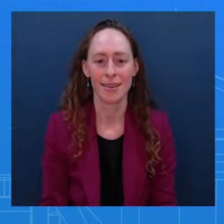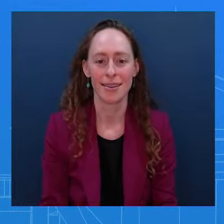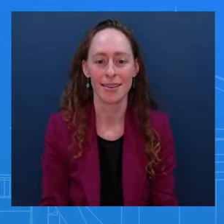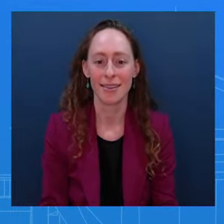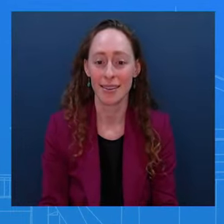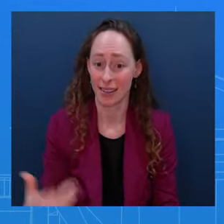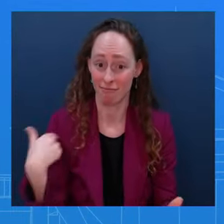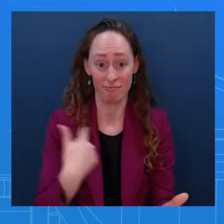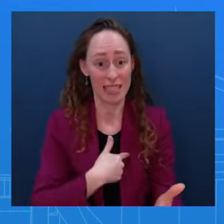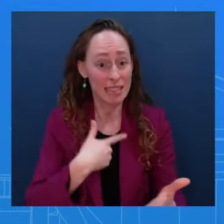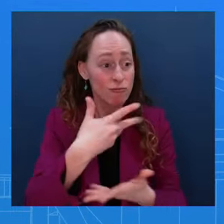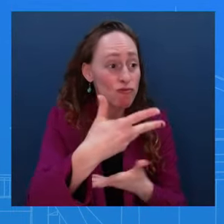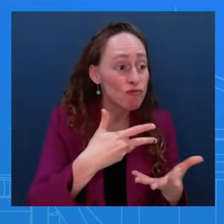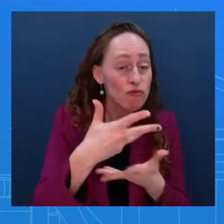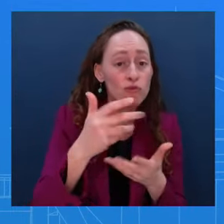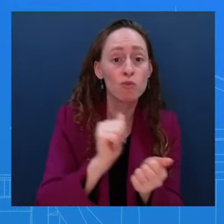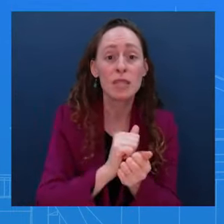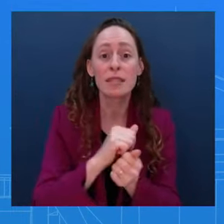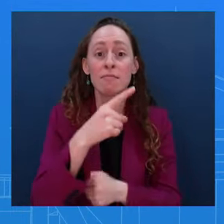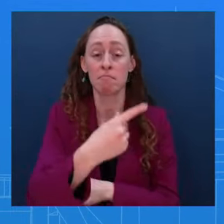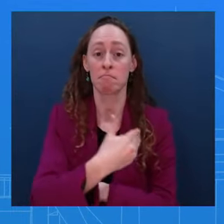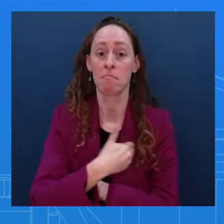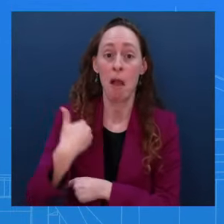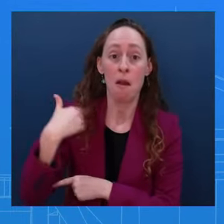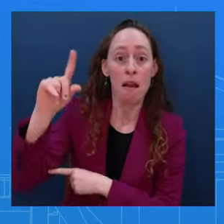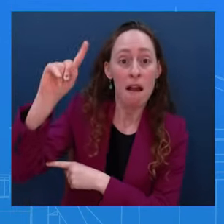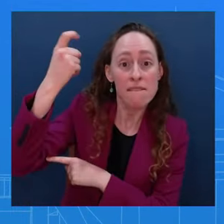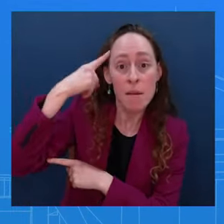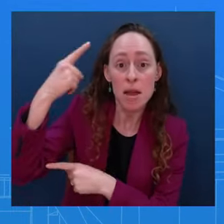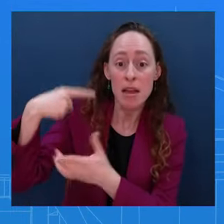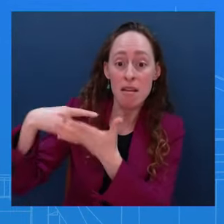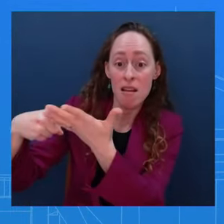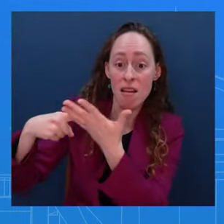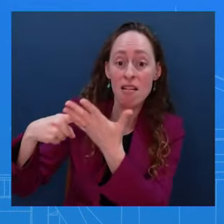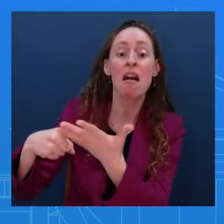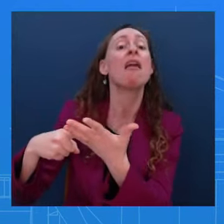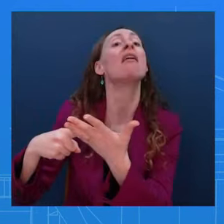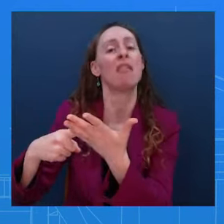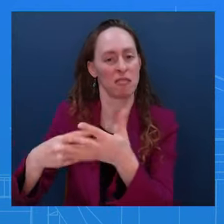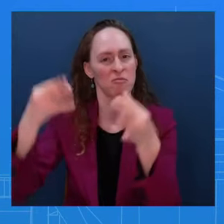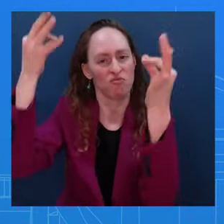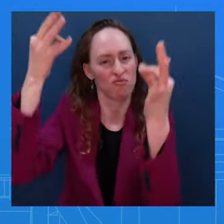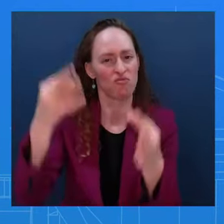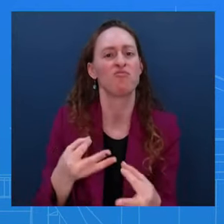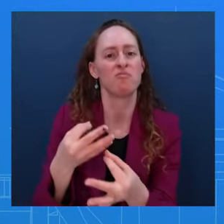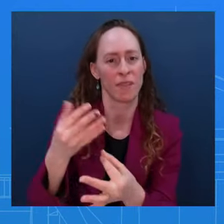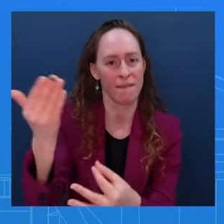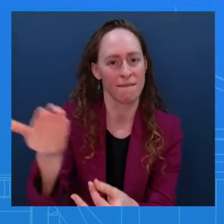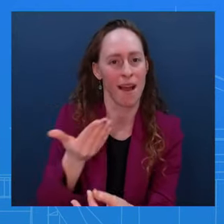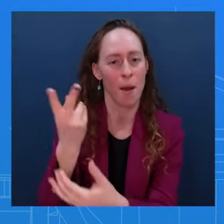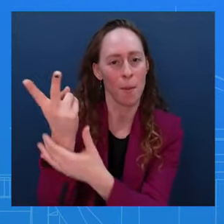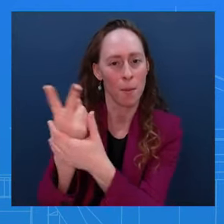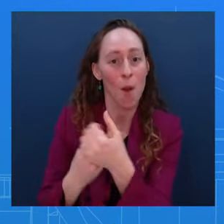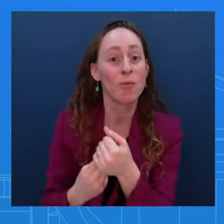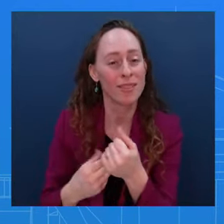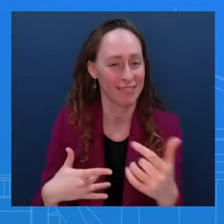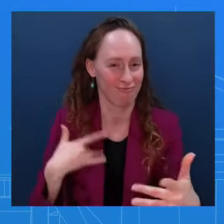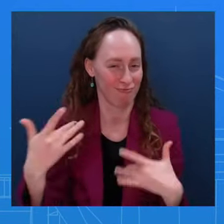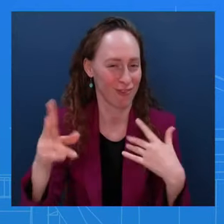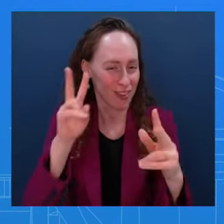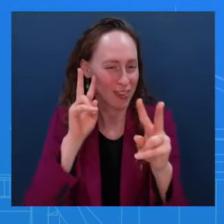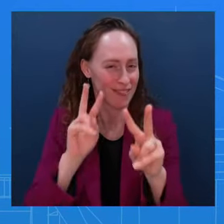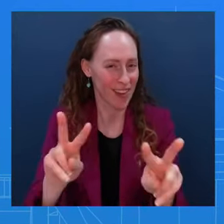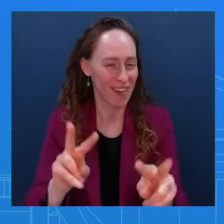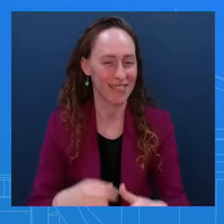terms of how we were going to structure this meeting. And again, the president's very excited, very much looking forward to it. We'll start wrapping it up, guys. Thank you. Now